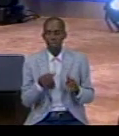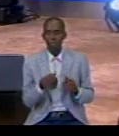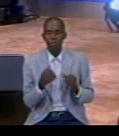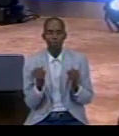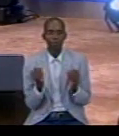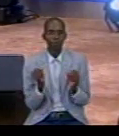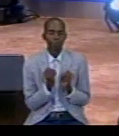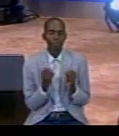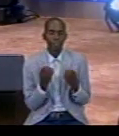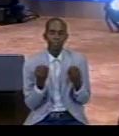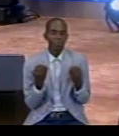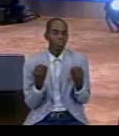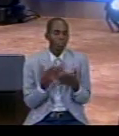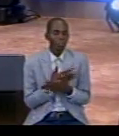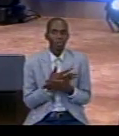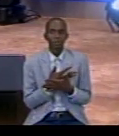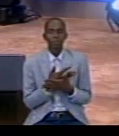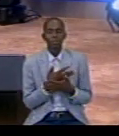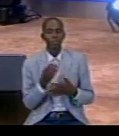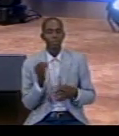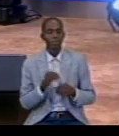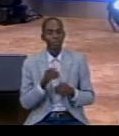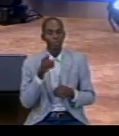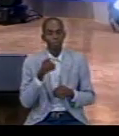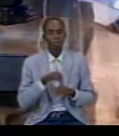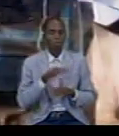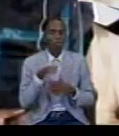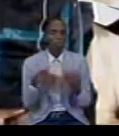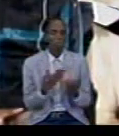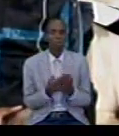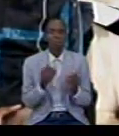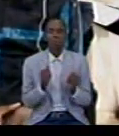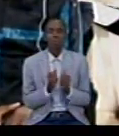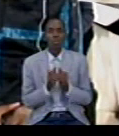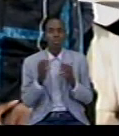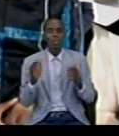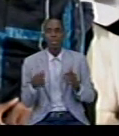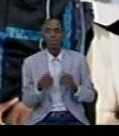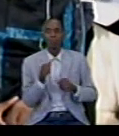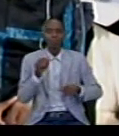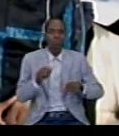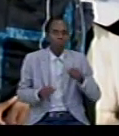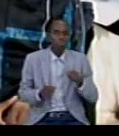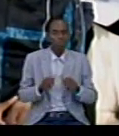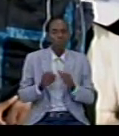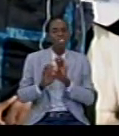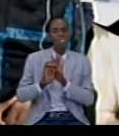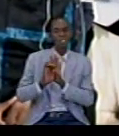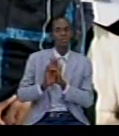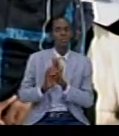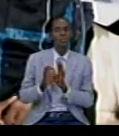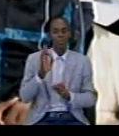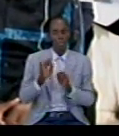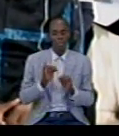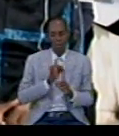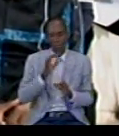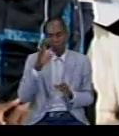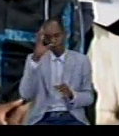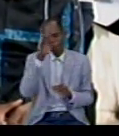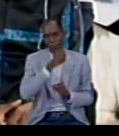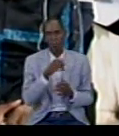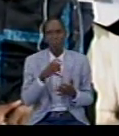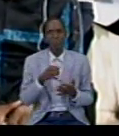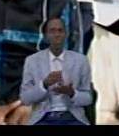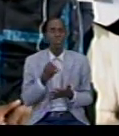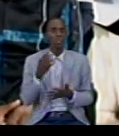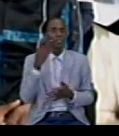timidity, and without any fright at all, and without any doubt, what if I miss it? Look at